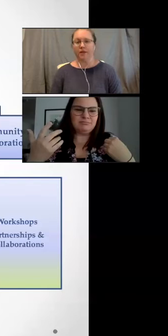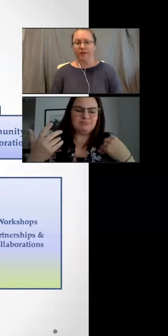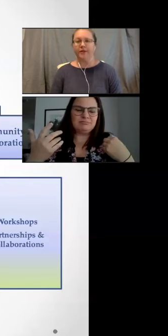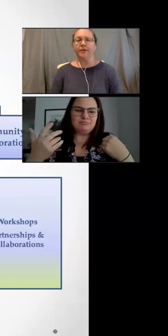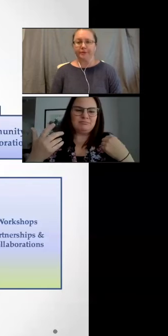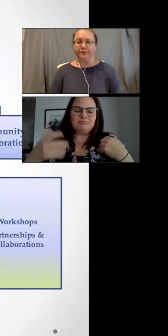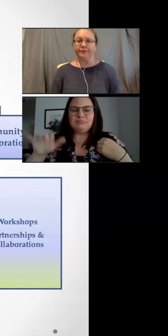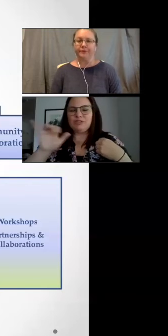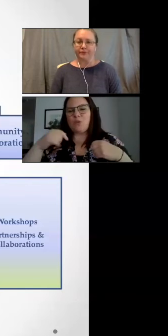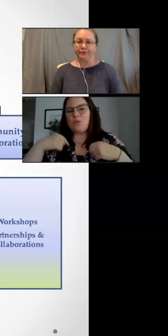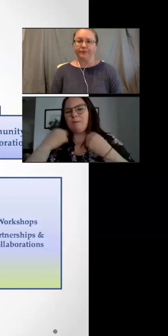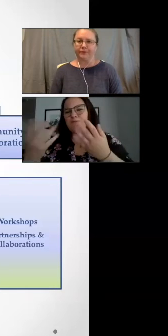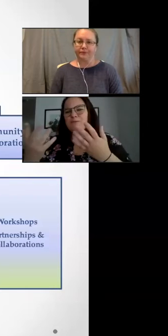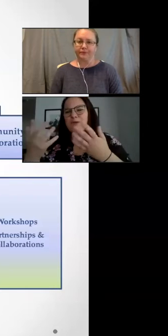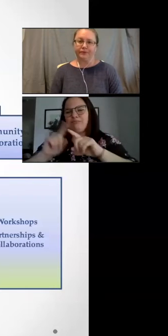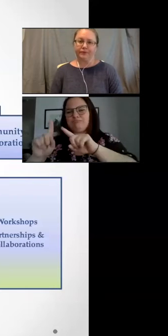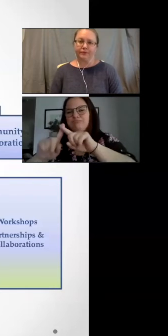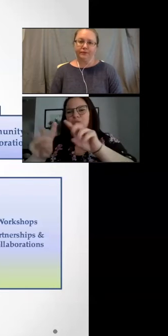children.